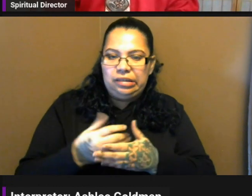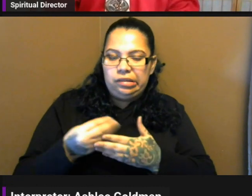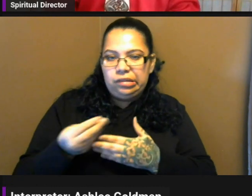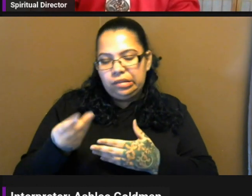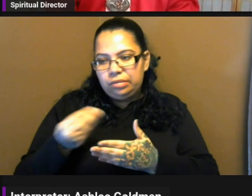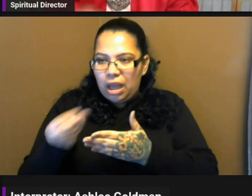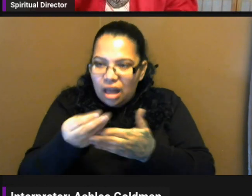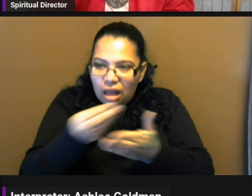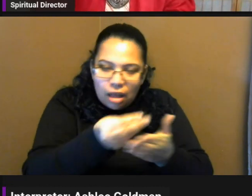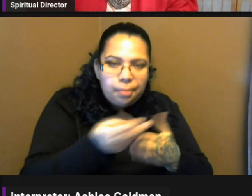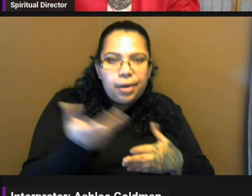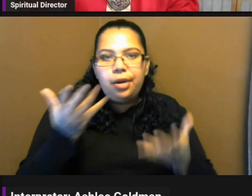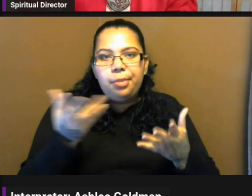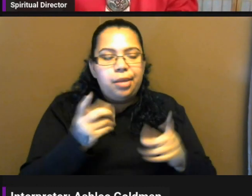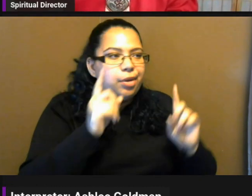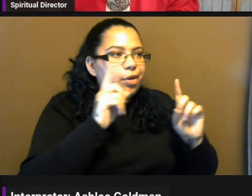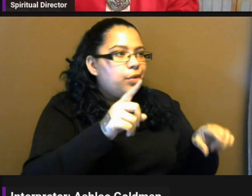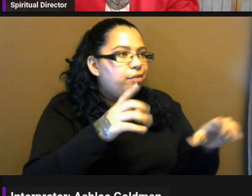on that vacation and